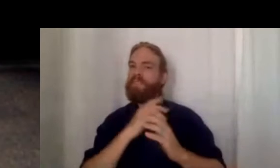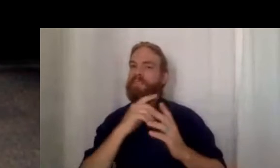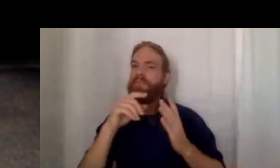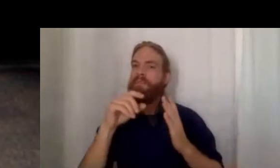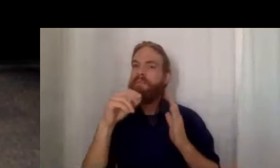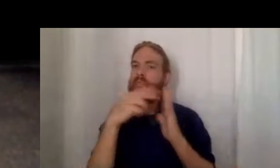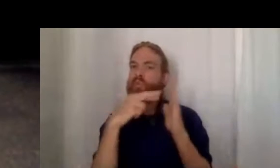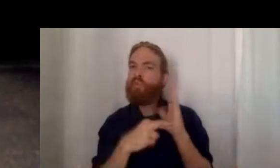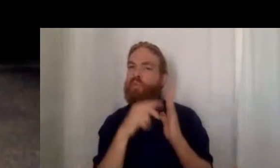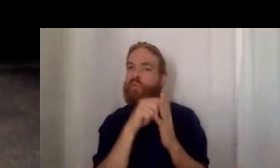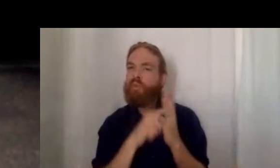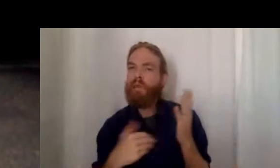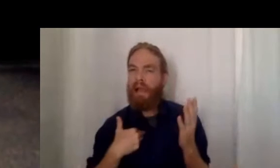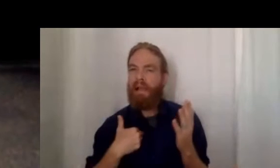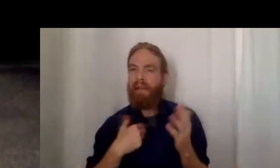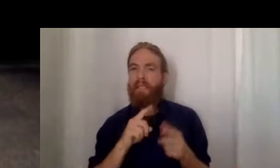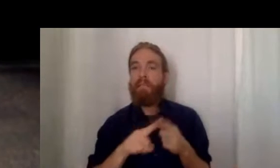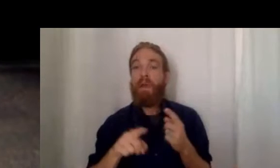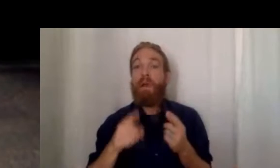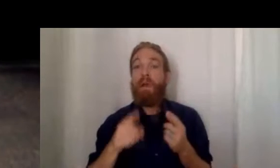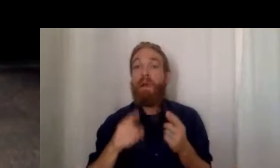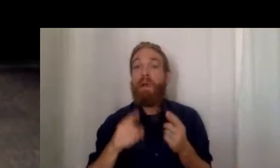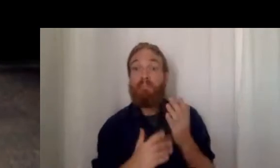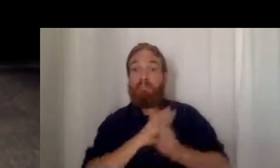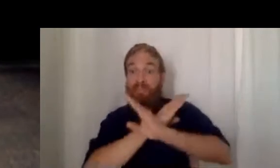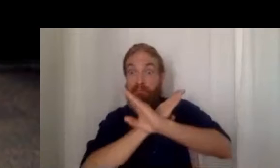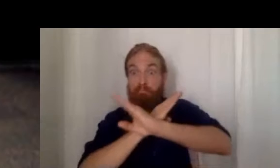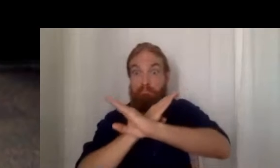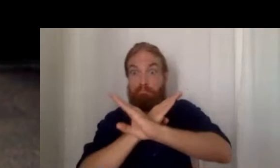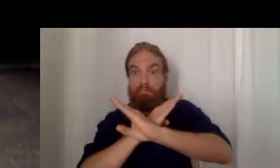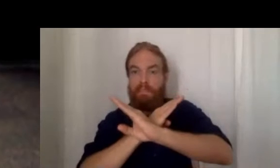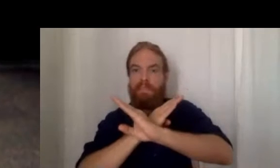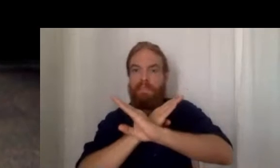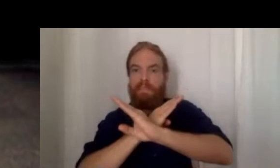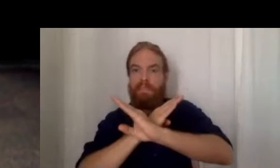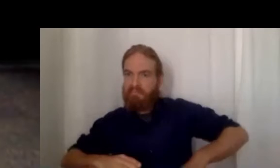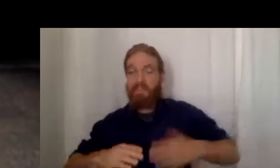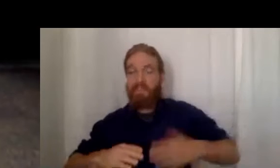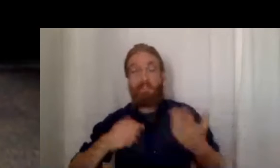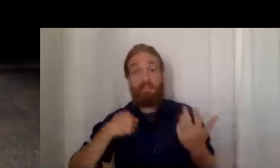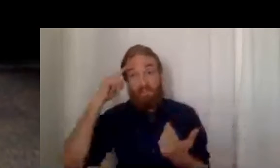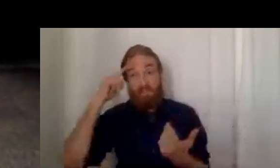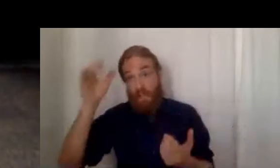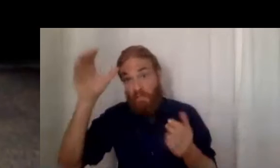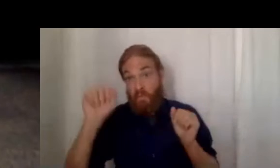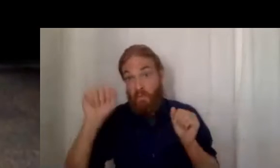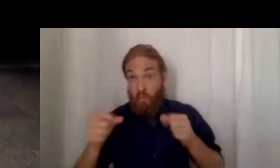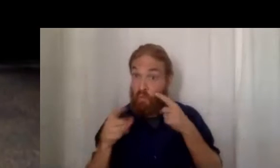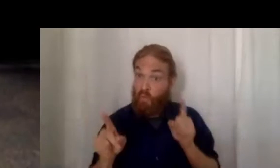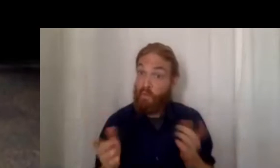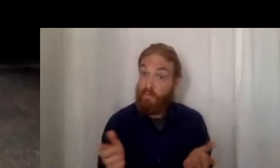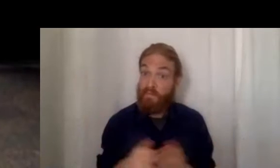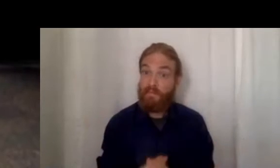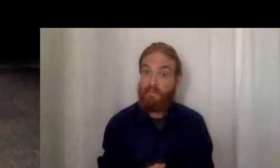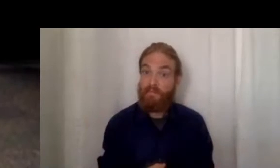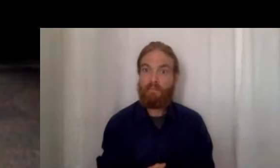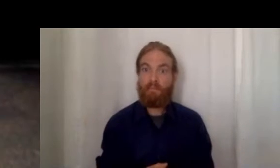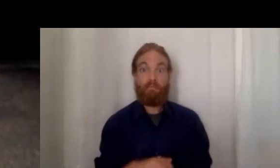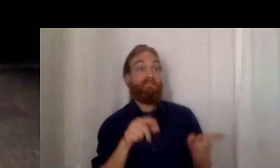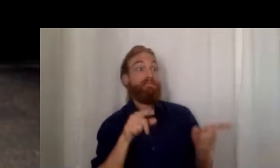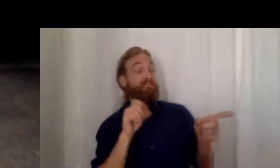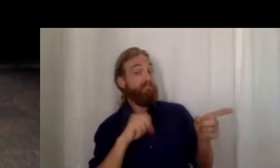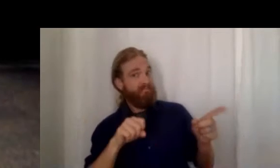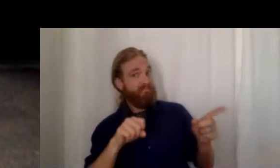that might be a good concept. That's an excellent point, because school nurses are very trusted providers